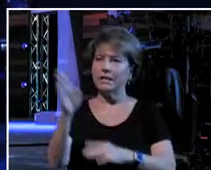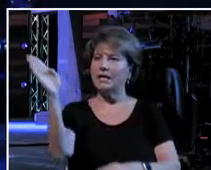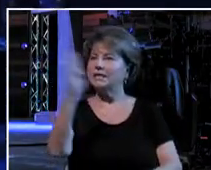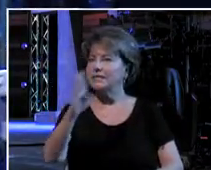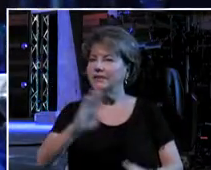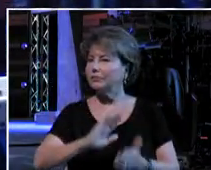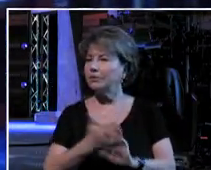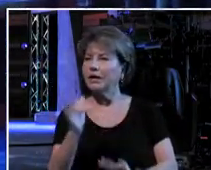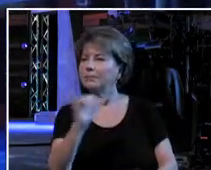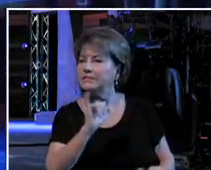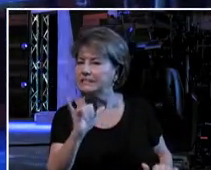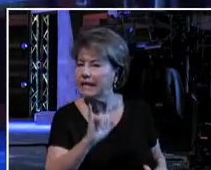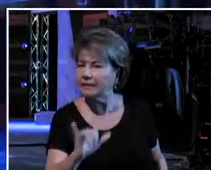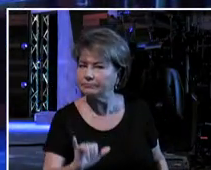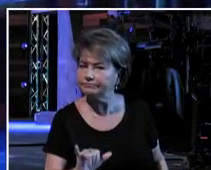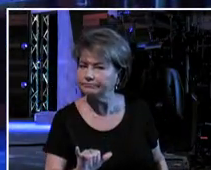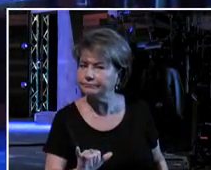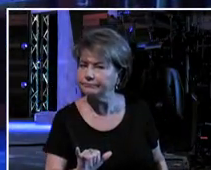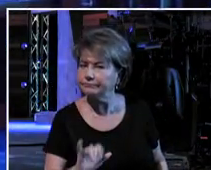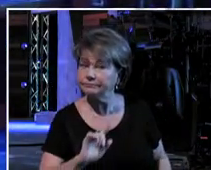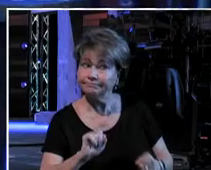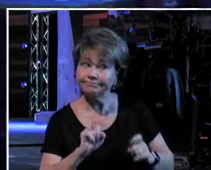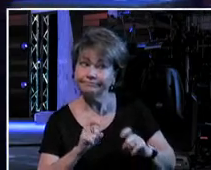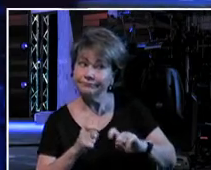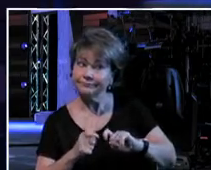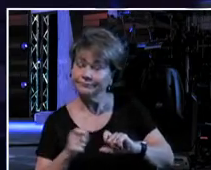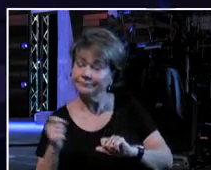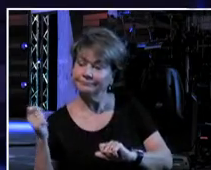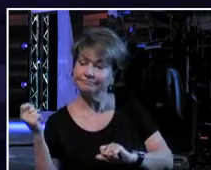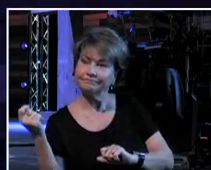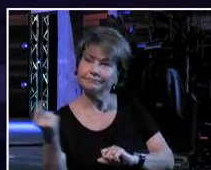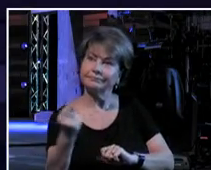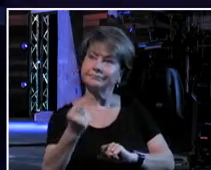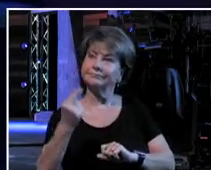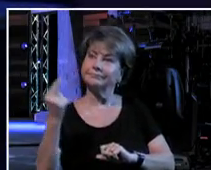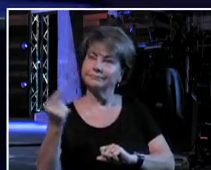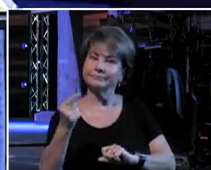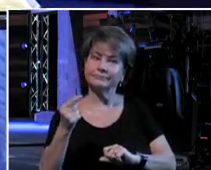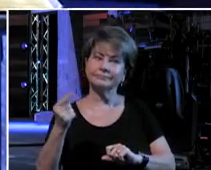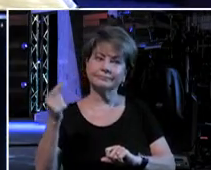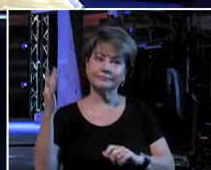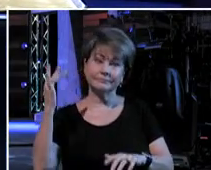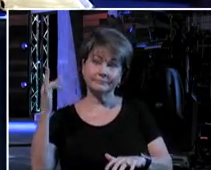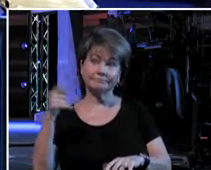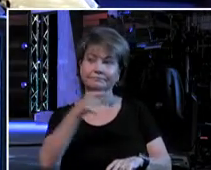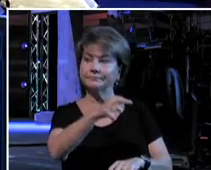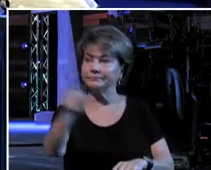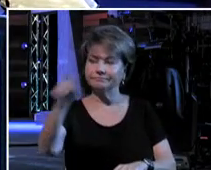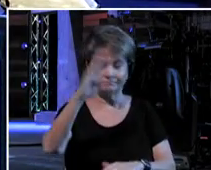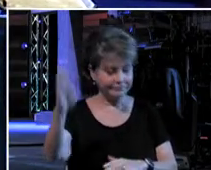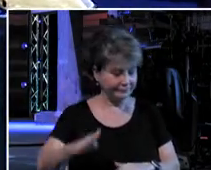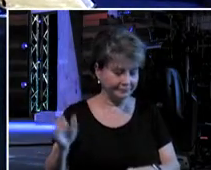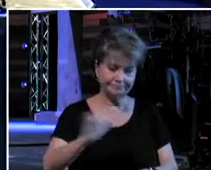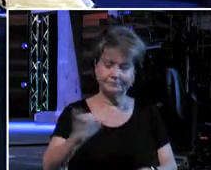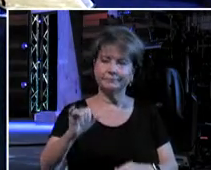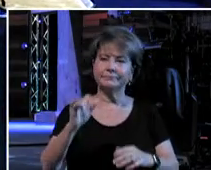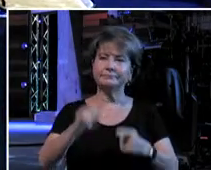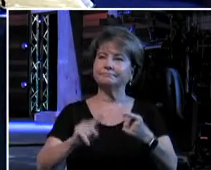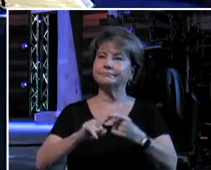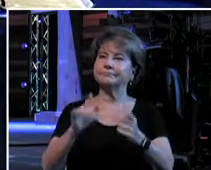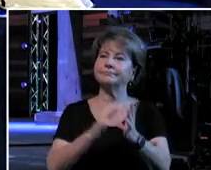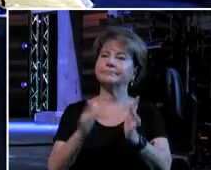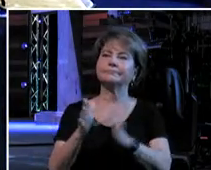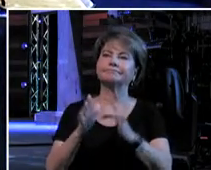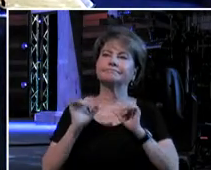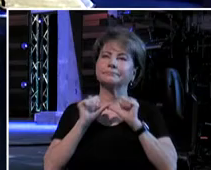the same. The good news of the resurrection is that you will never be the same when Jesus is in your life. This